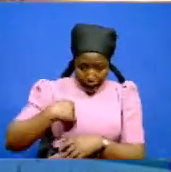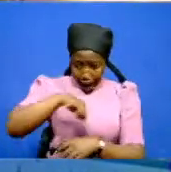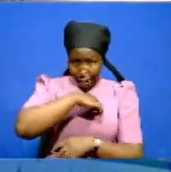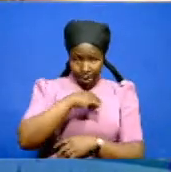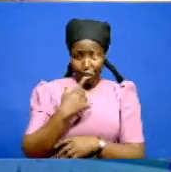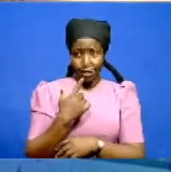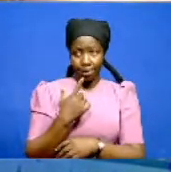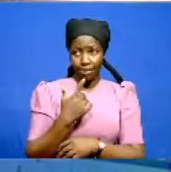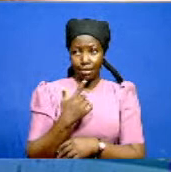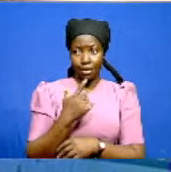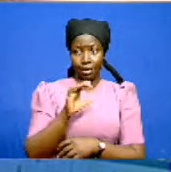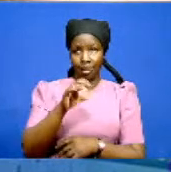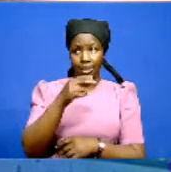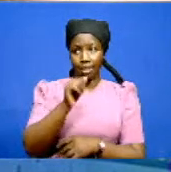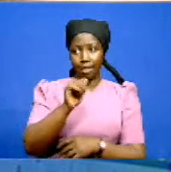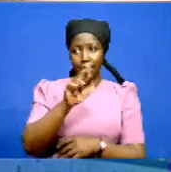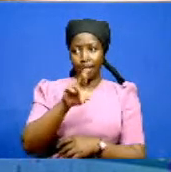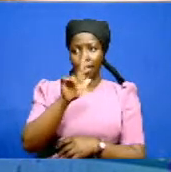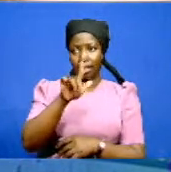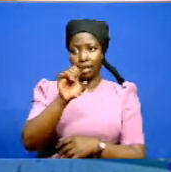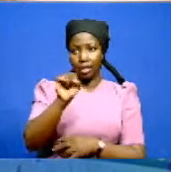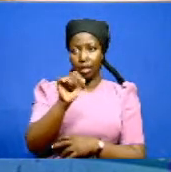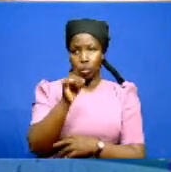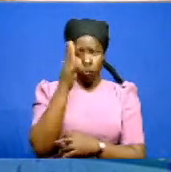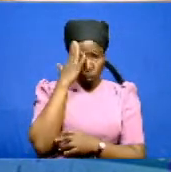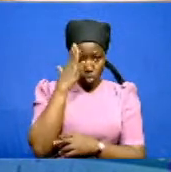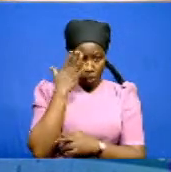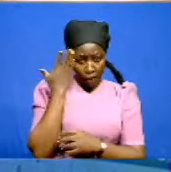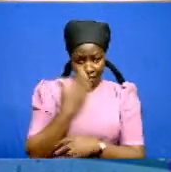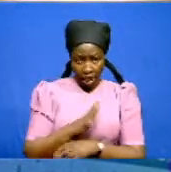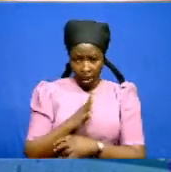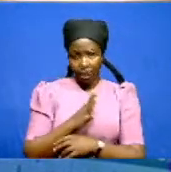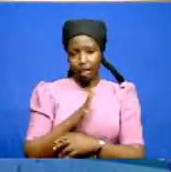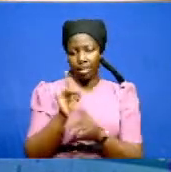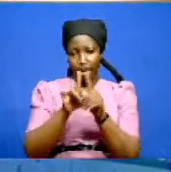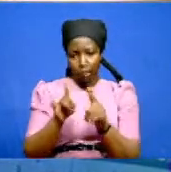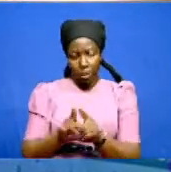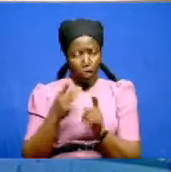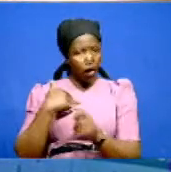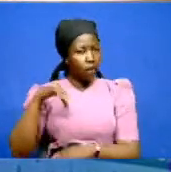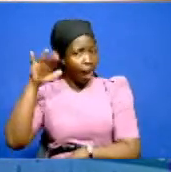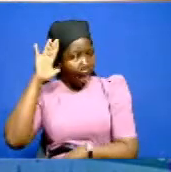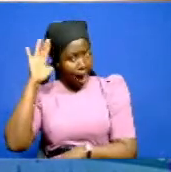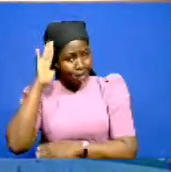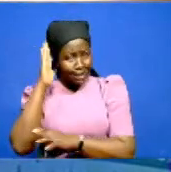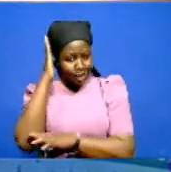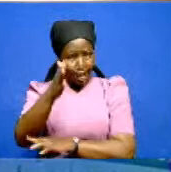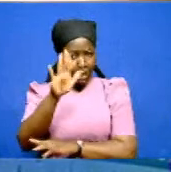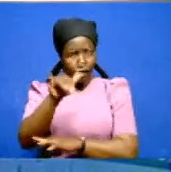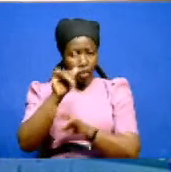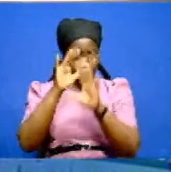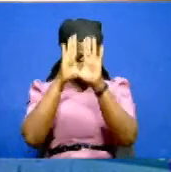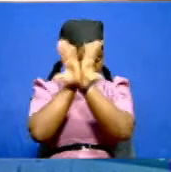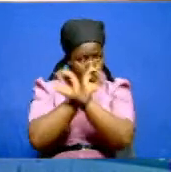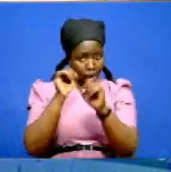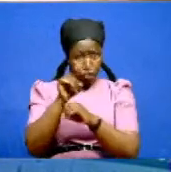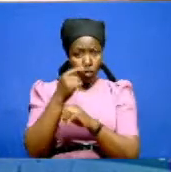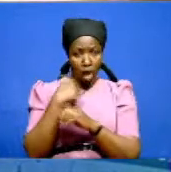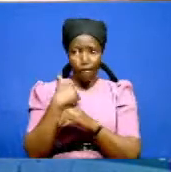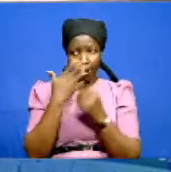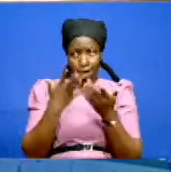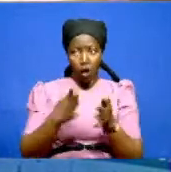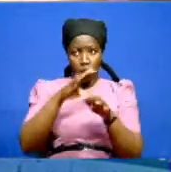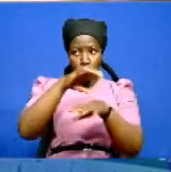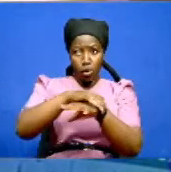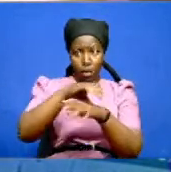know, and you heard yesterday from the president himself, that you have now inherited a mantle,